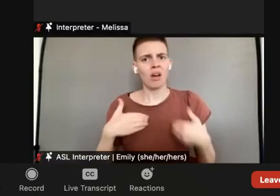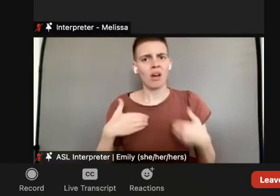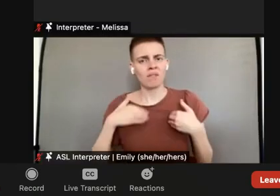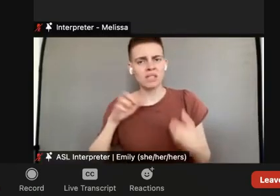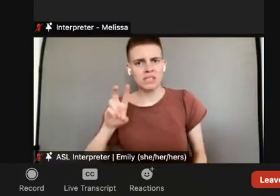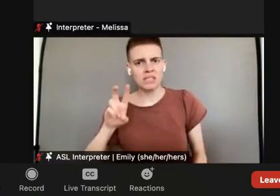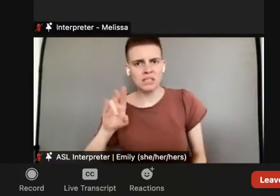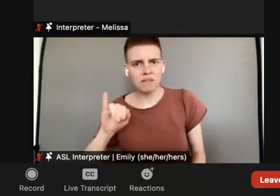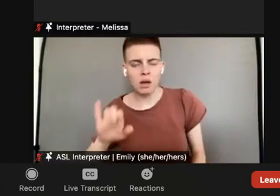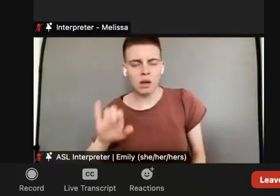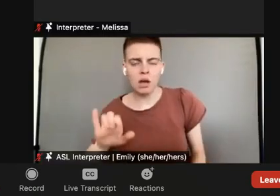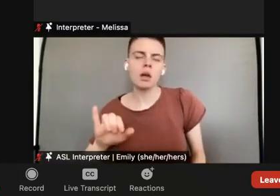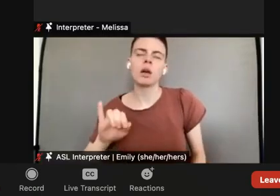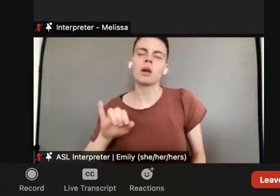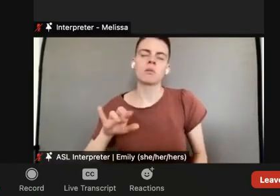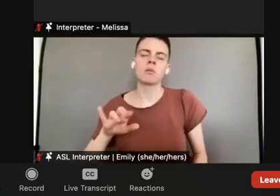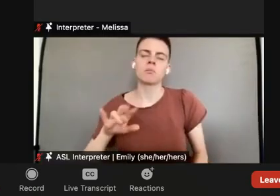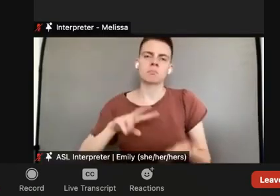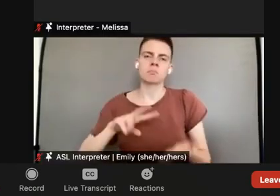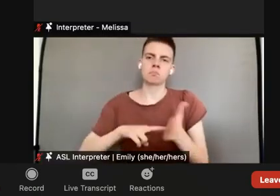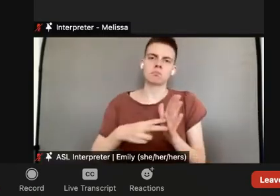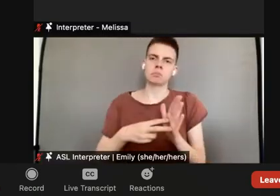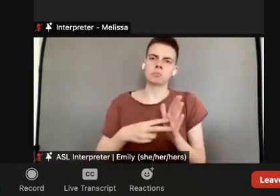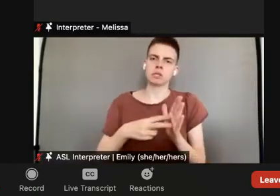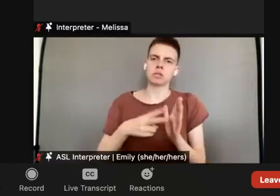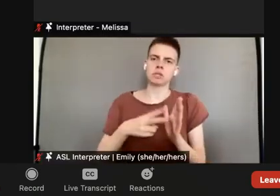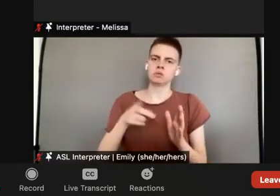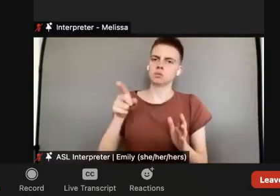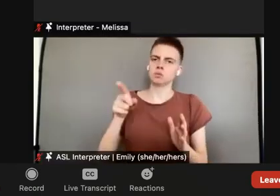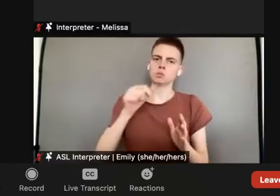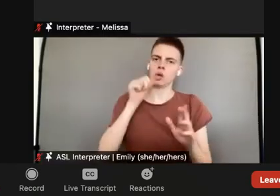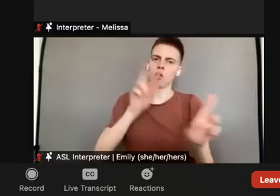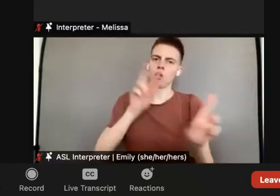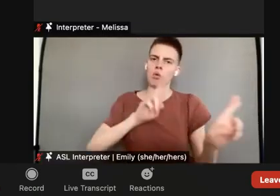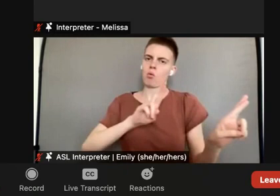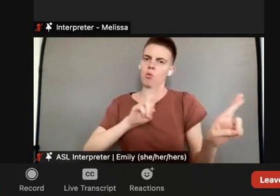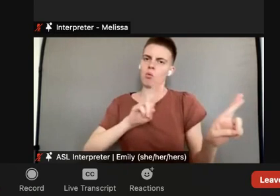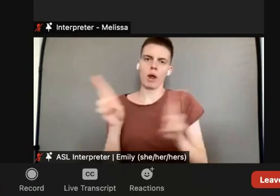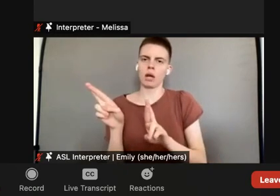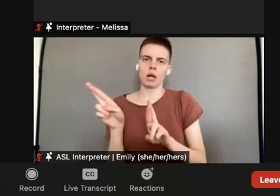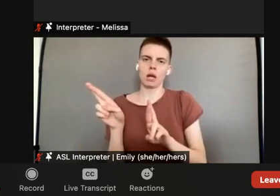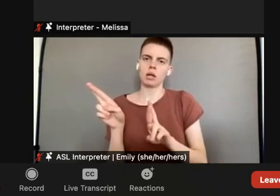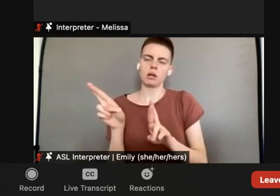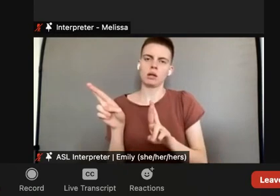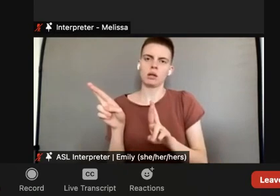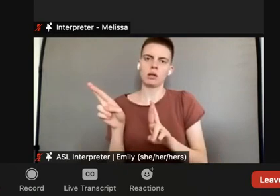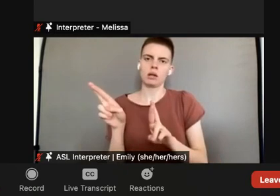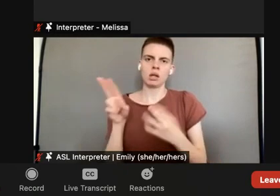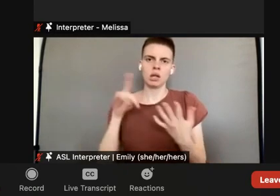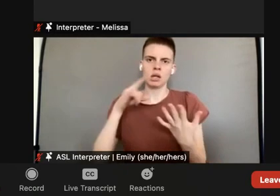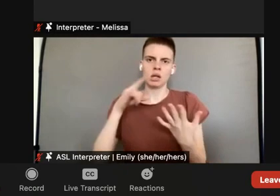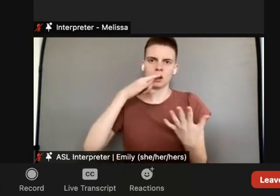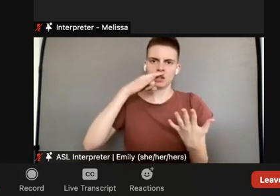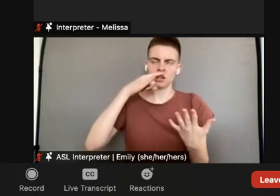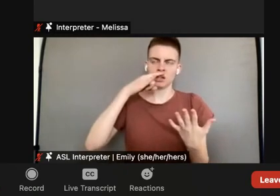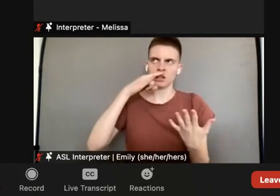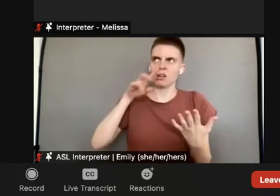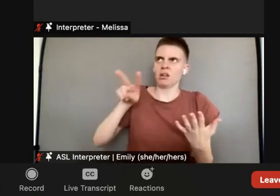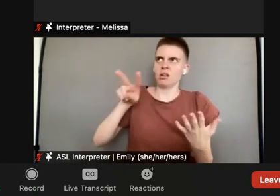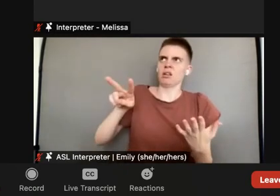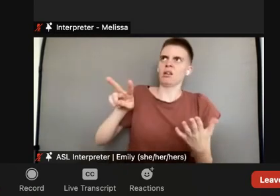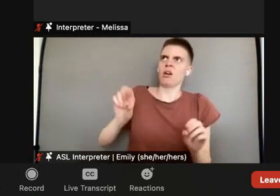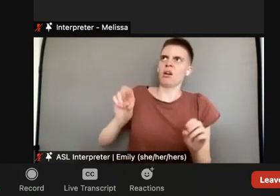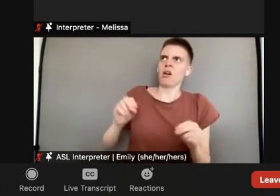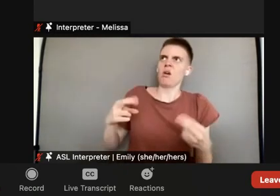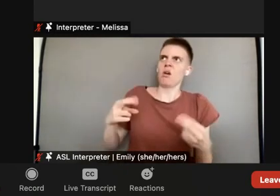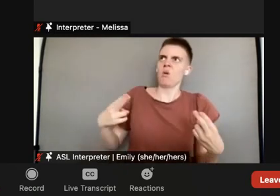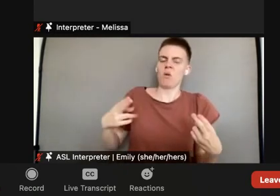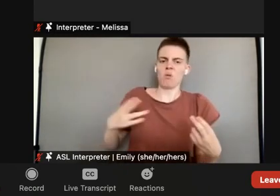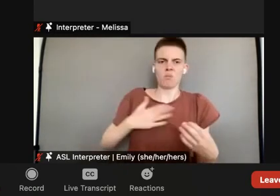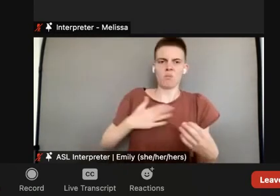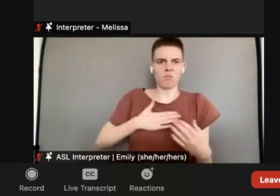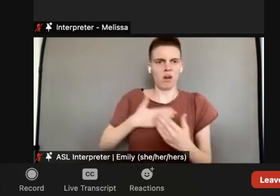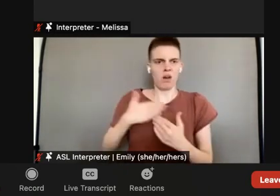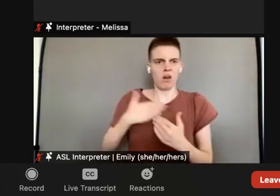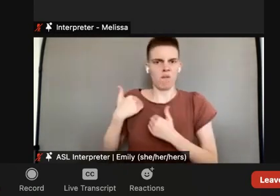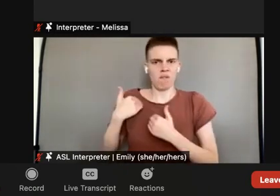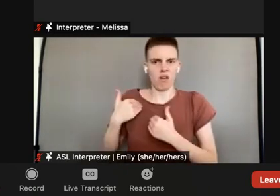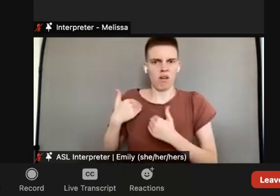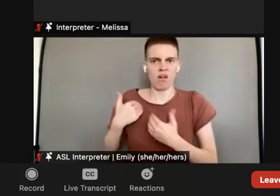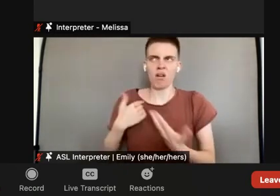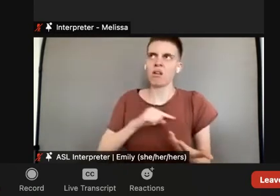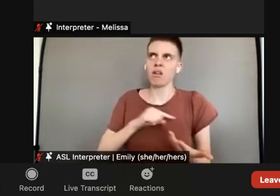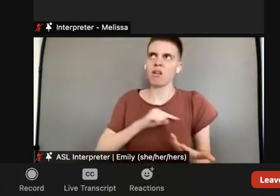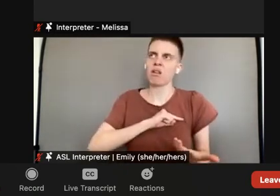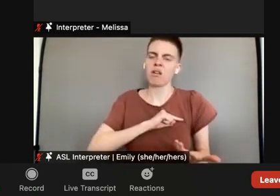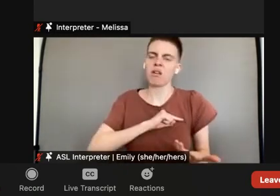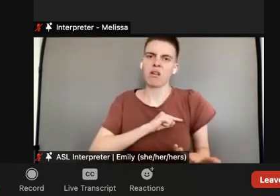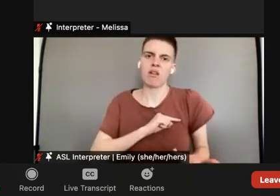you're not ready, because the child will perceive that as they did something wrong, as though they did something